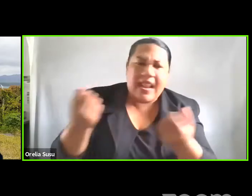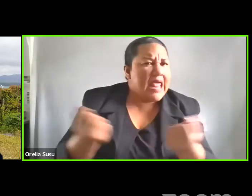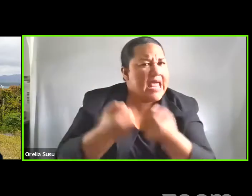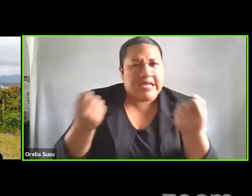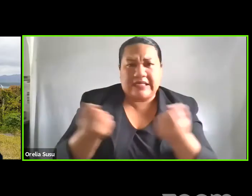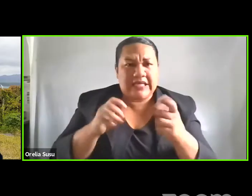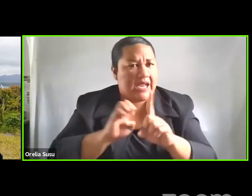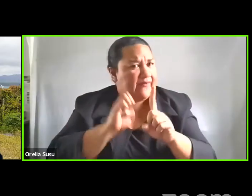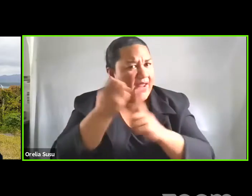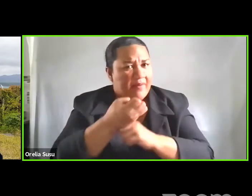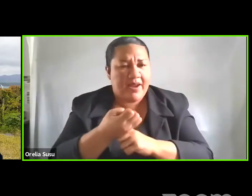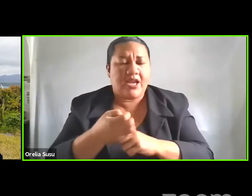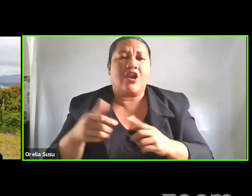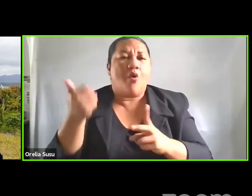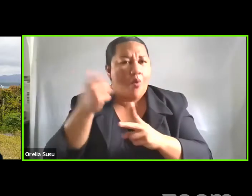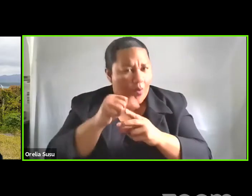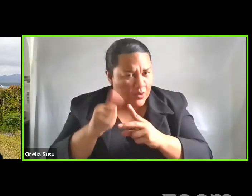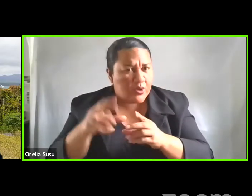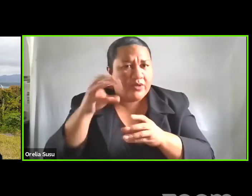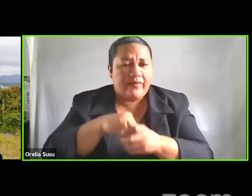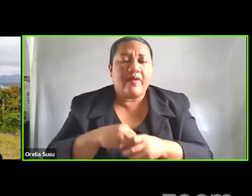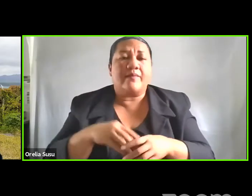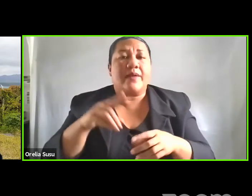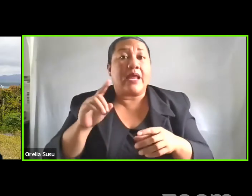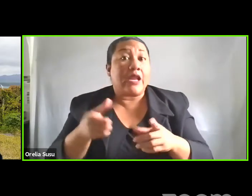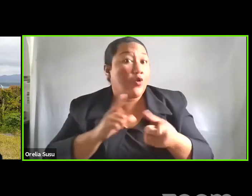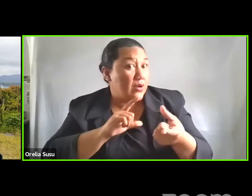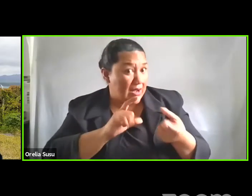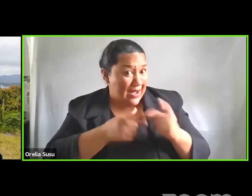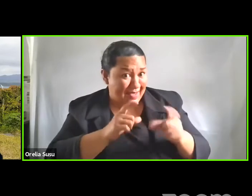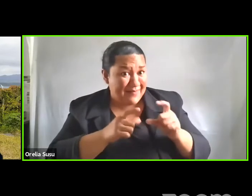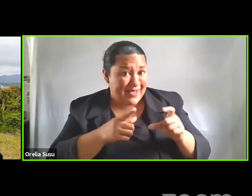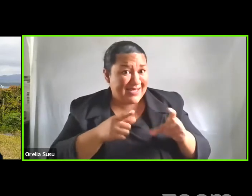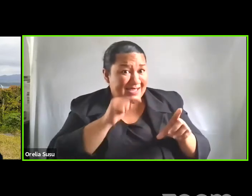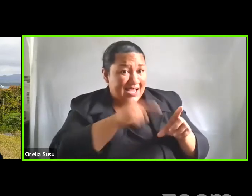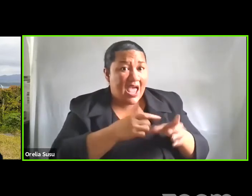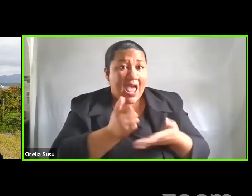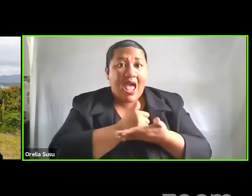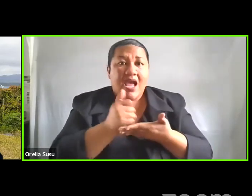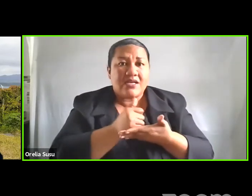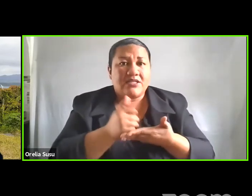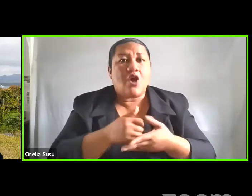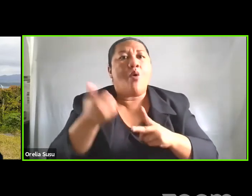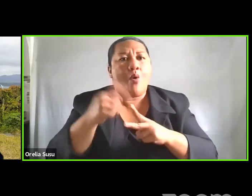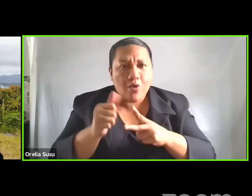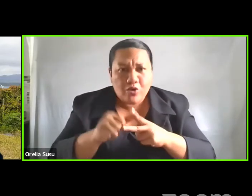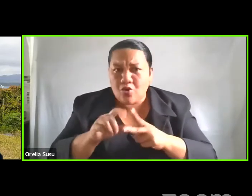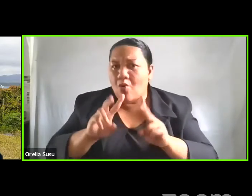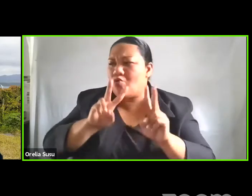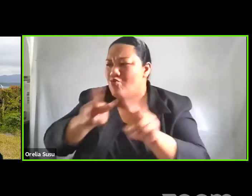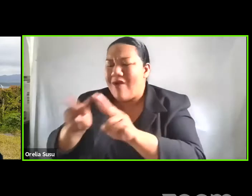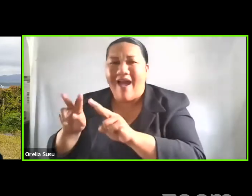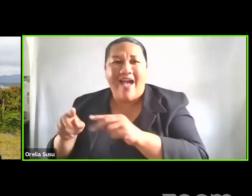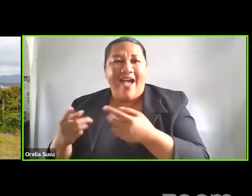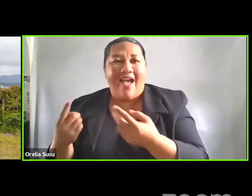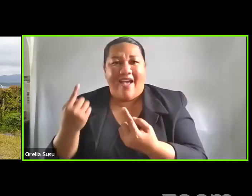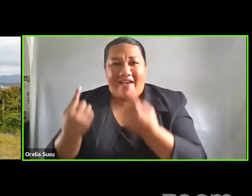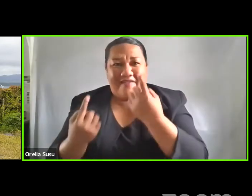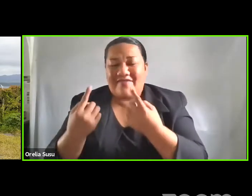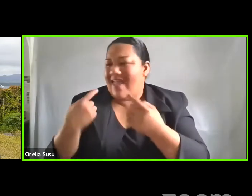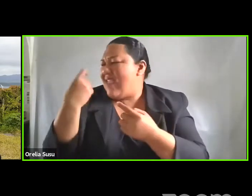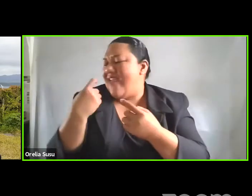in the environmental and climate justice areas of their work and most of all look out for each other sharing the ecosystem of care